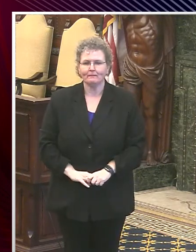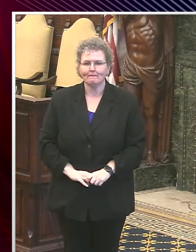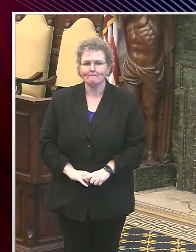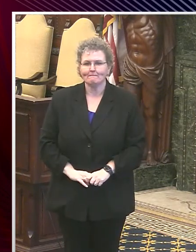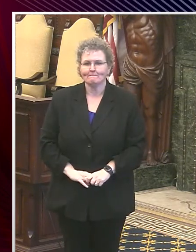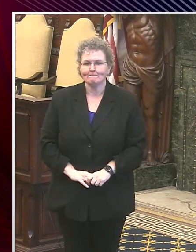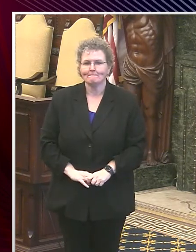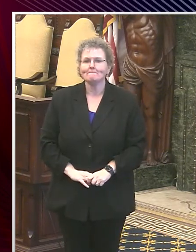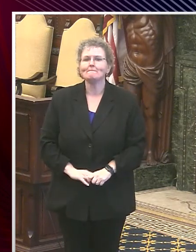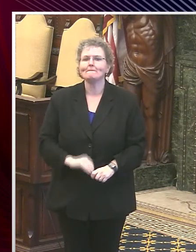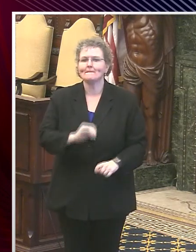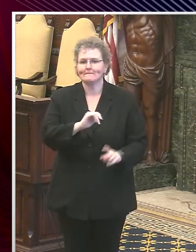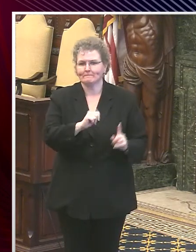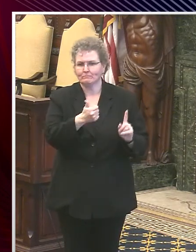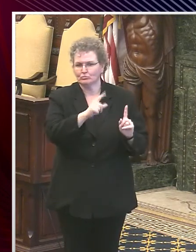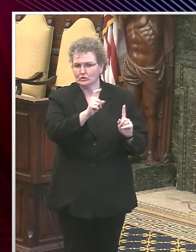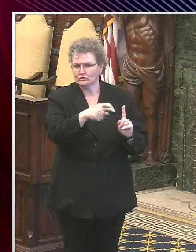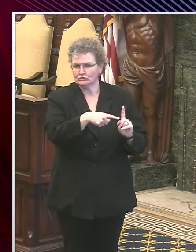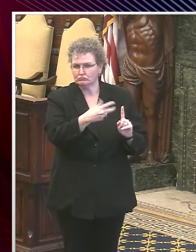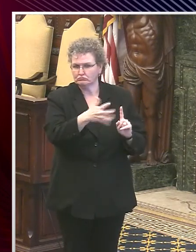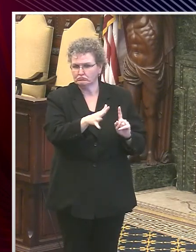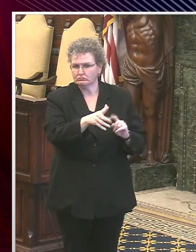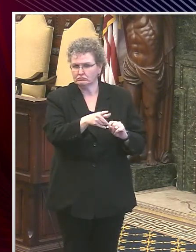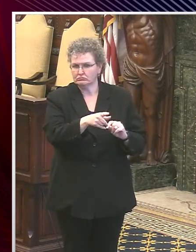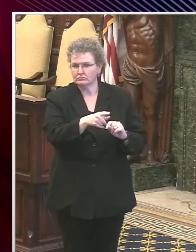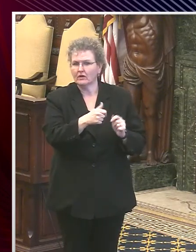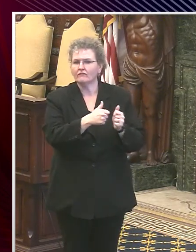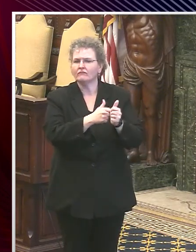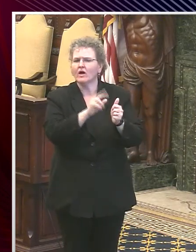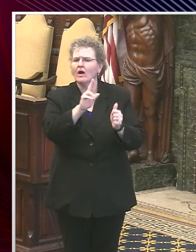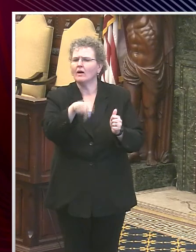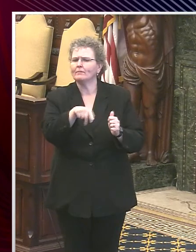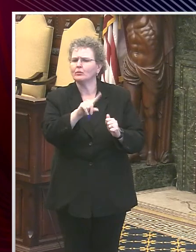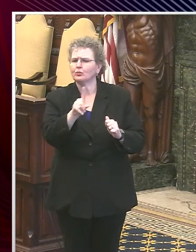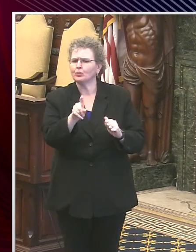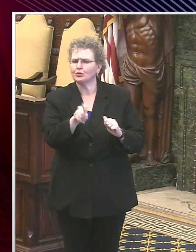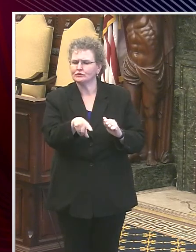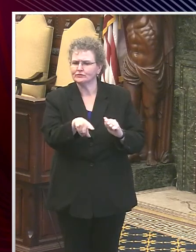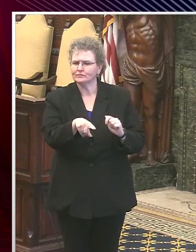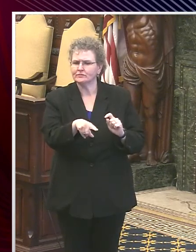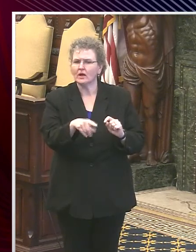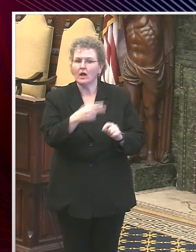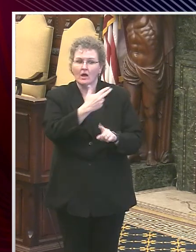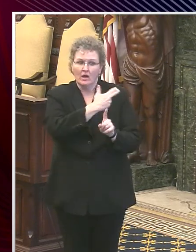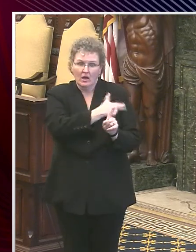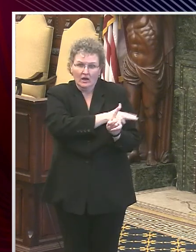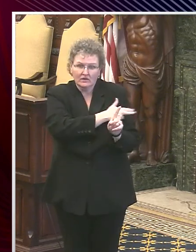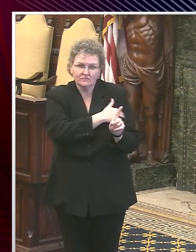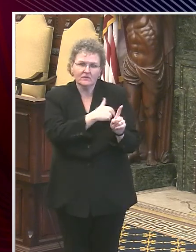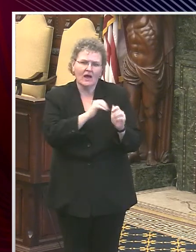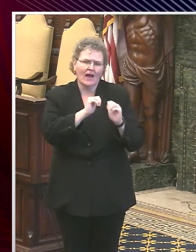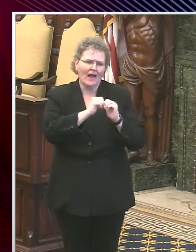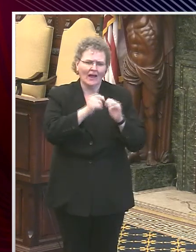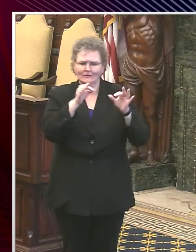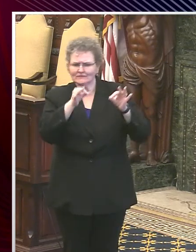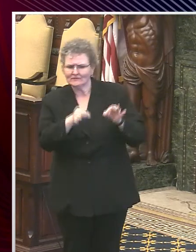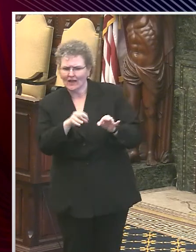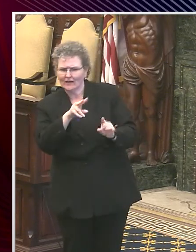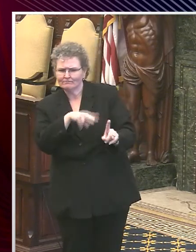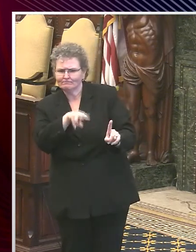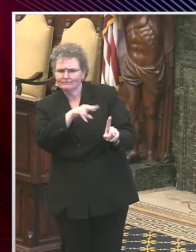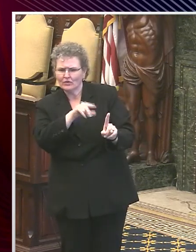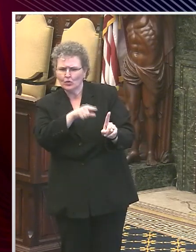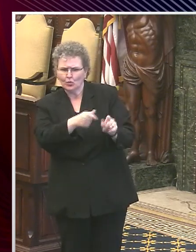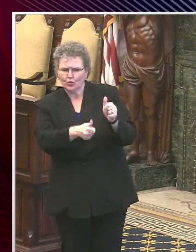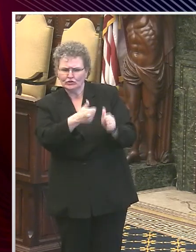Okay. Alan, did you have anything else? I guess a quick follow-up. So it's hospitals, and how do you decide which of the